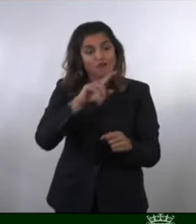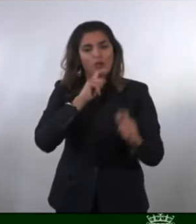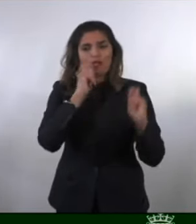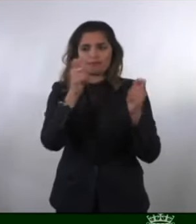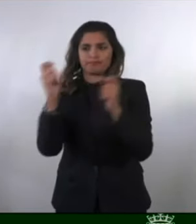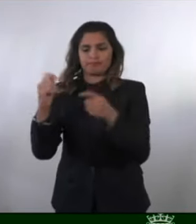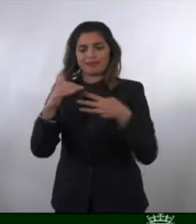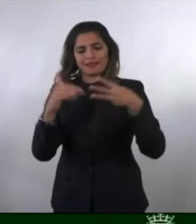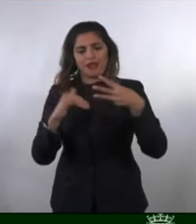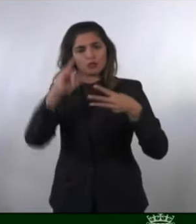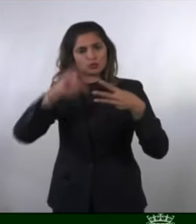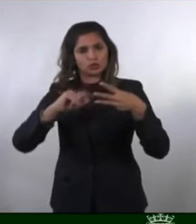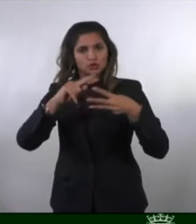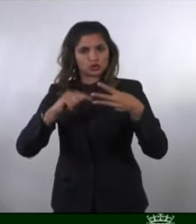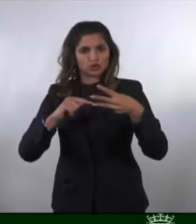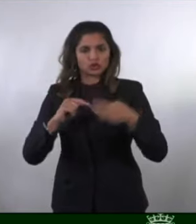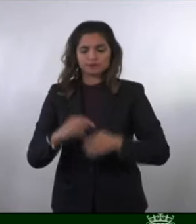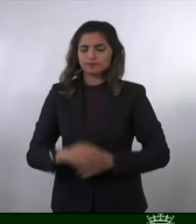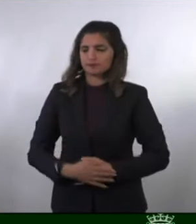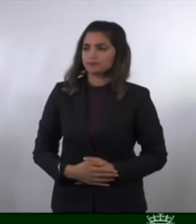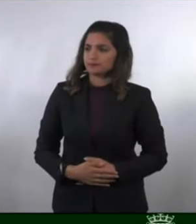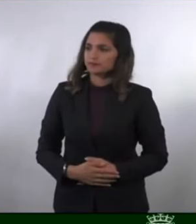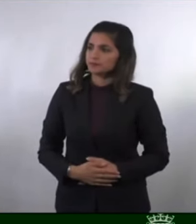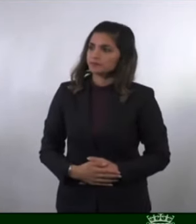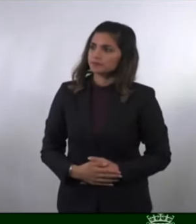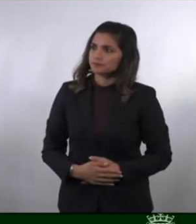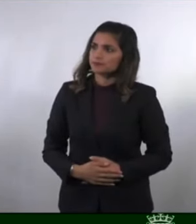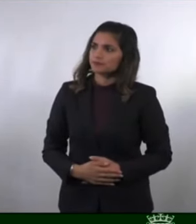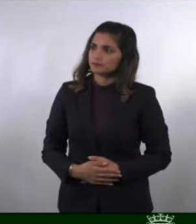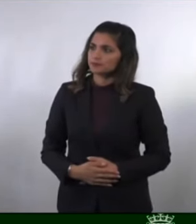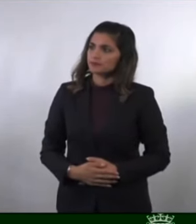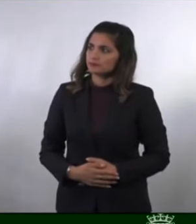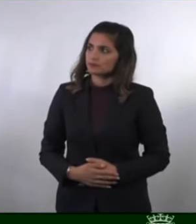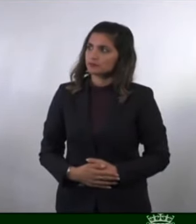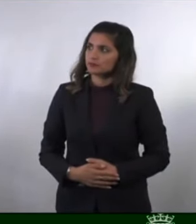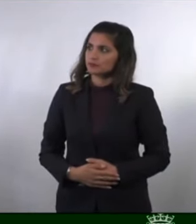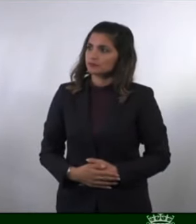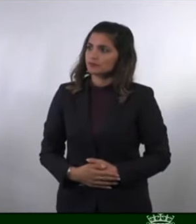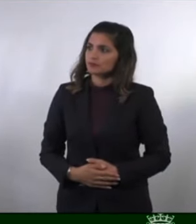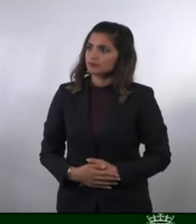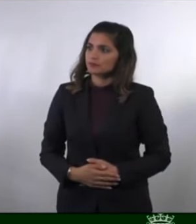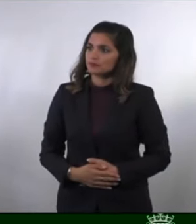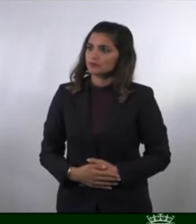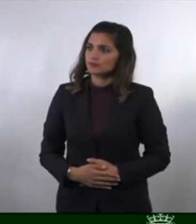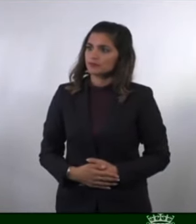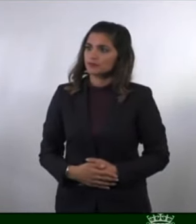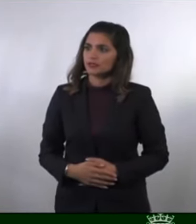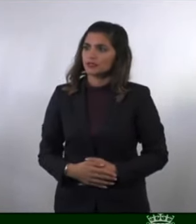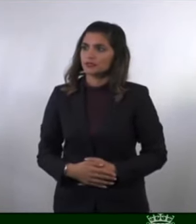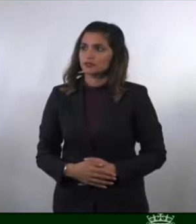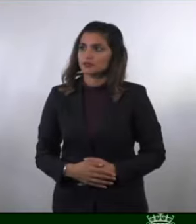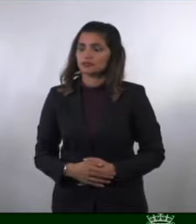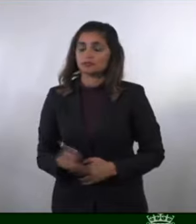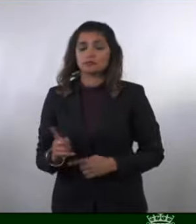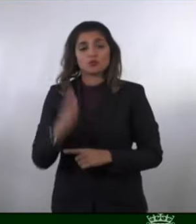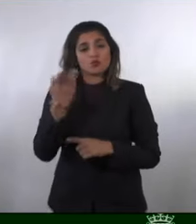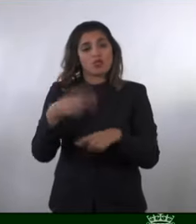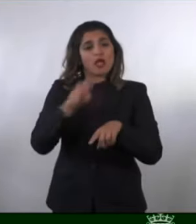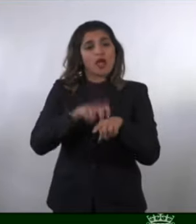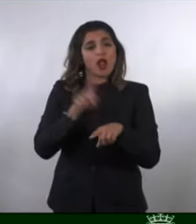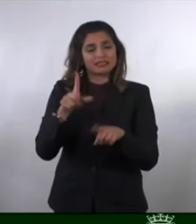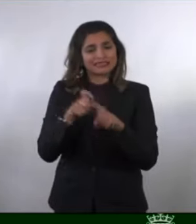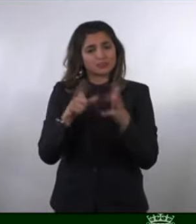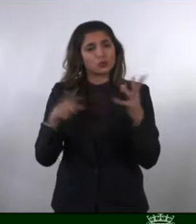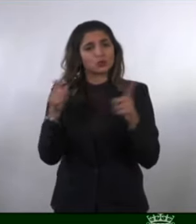Wilson. Thank you, Mr. Speaker. While millions will welcome the fact that they will now be able to shop,